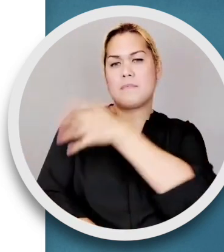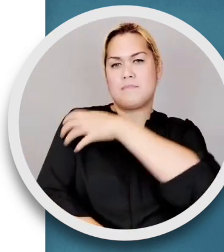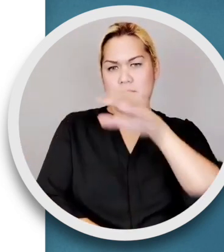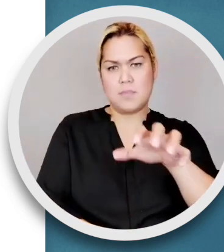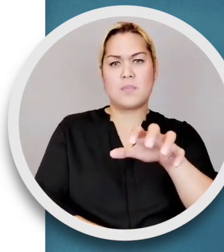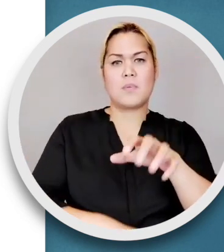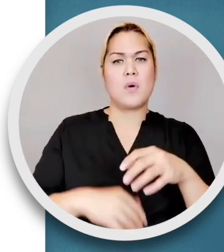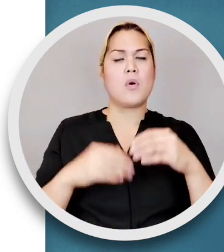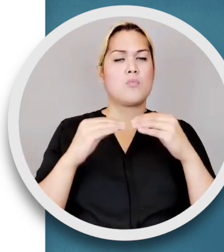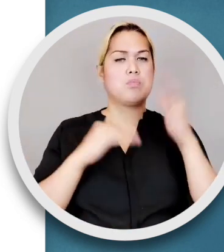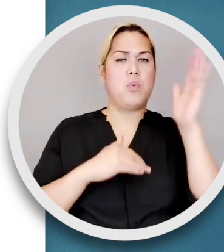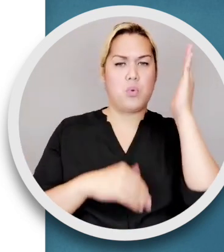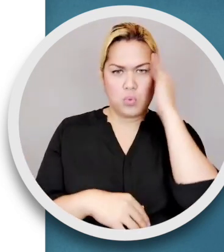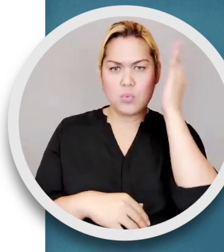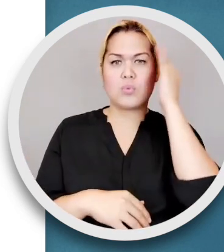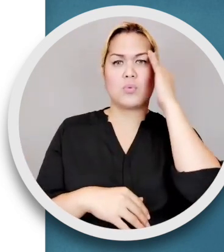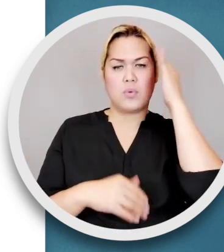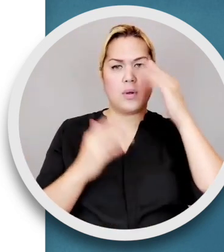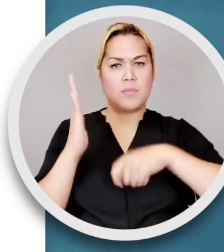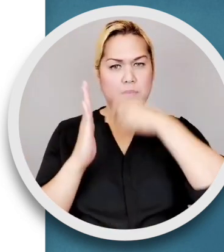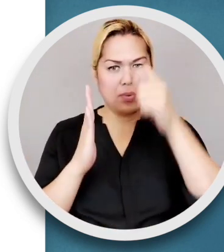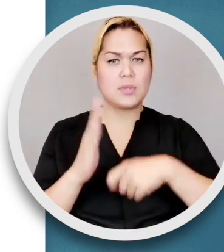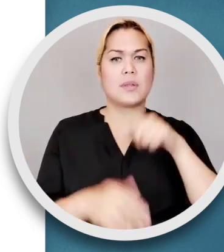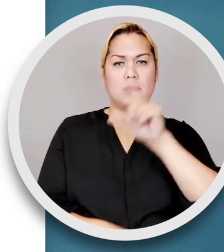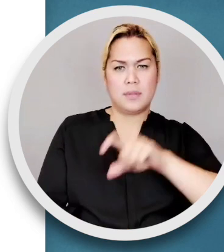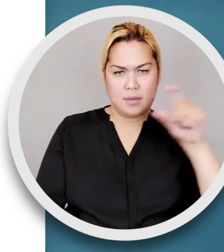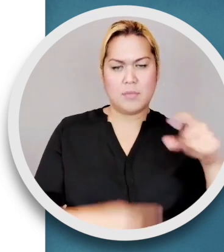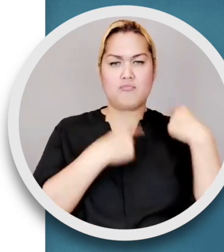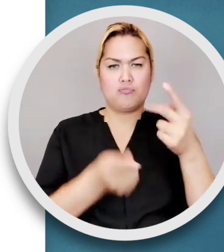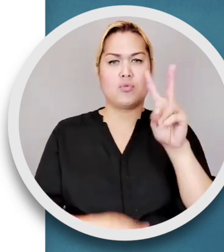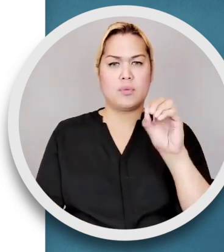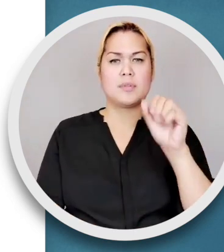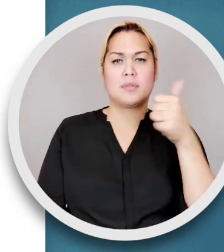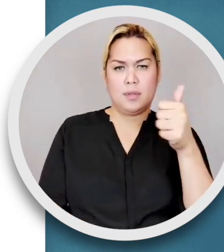in programs and projects in Nepal since 2010 and India.